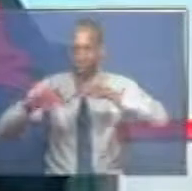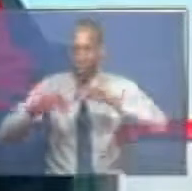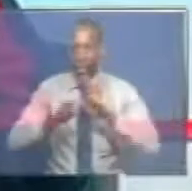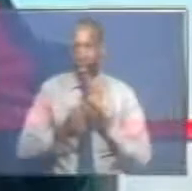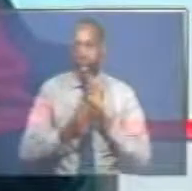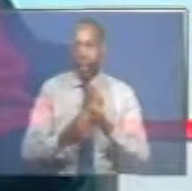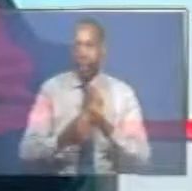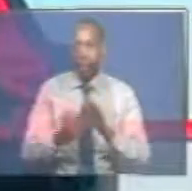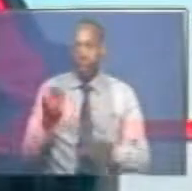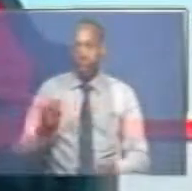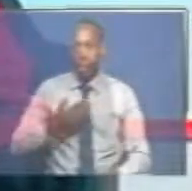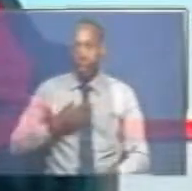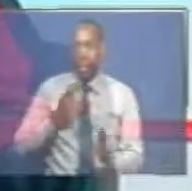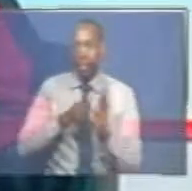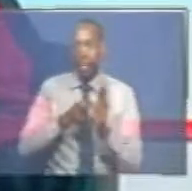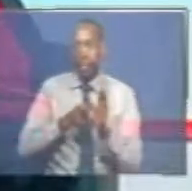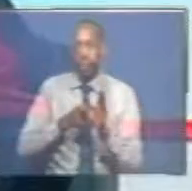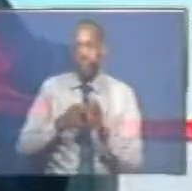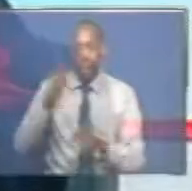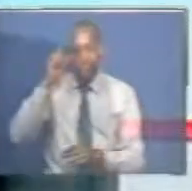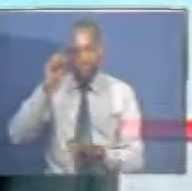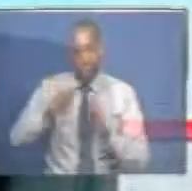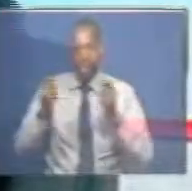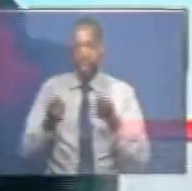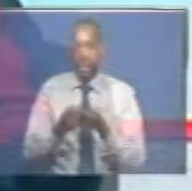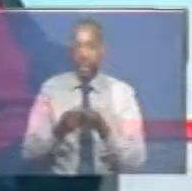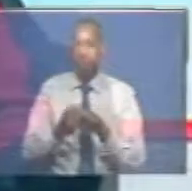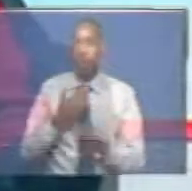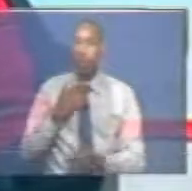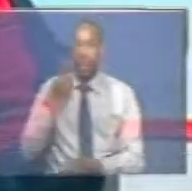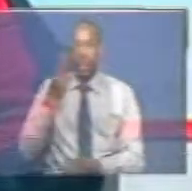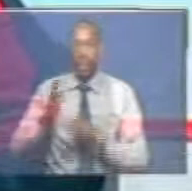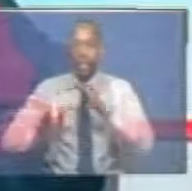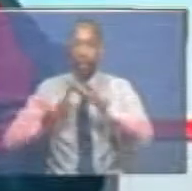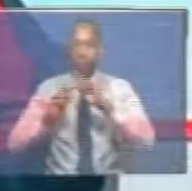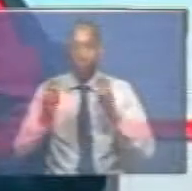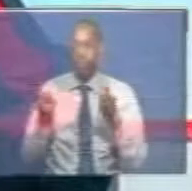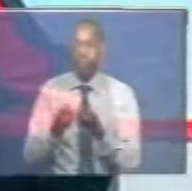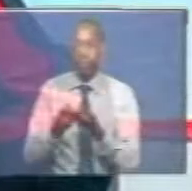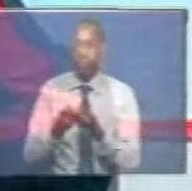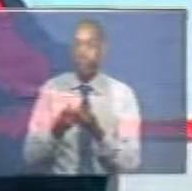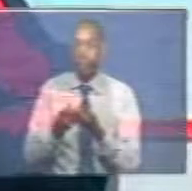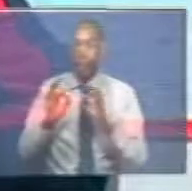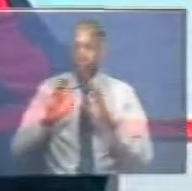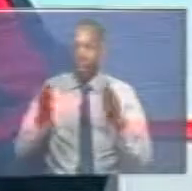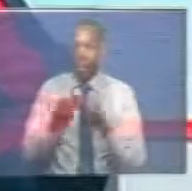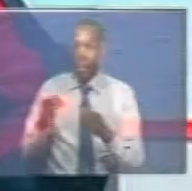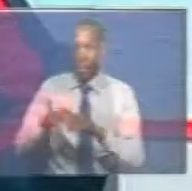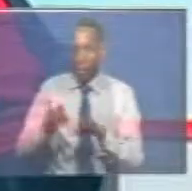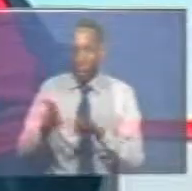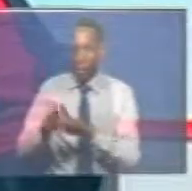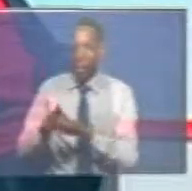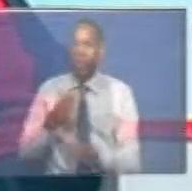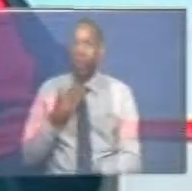for Bandari FC and I'm in Mombasa, I'd love to see the senior team. I'll create time for that. The family members will also create time